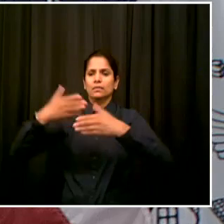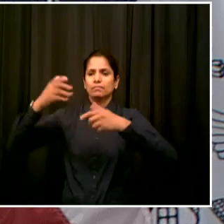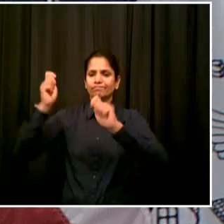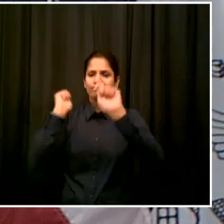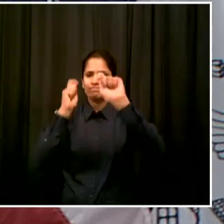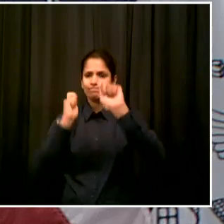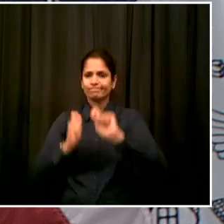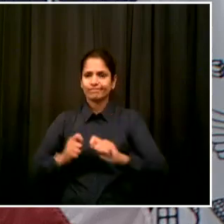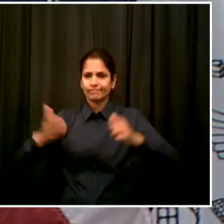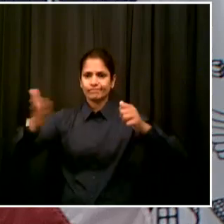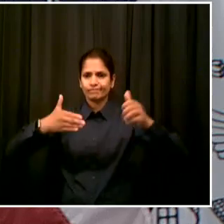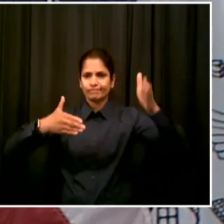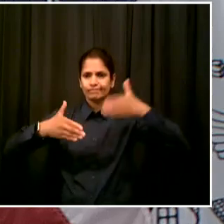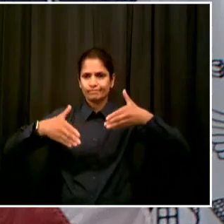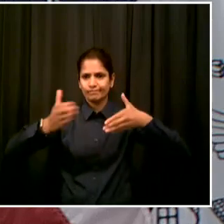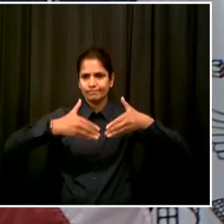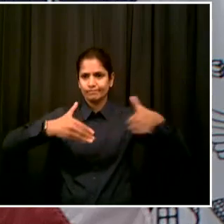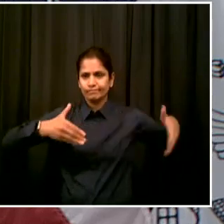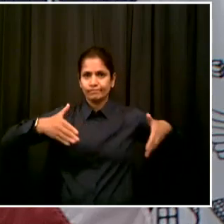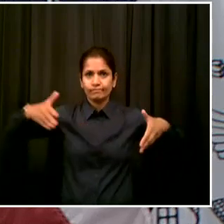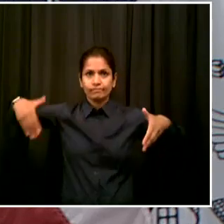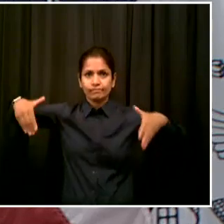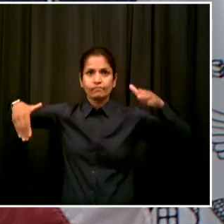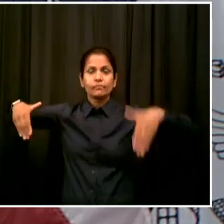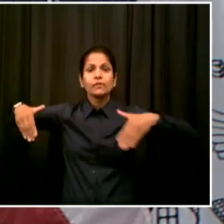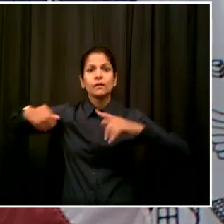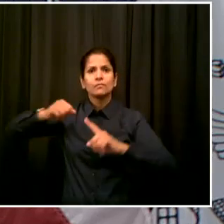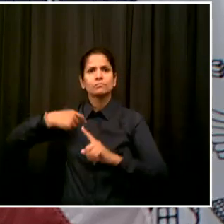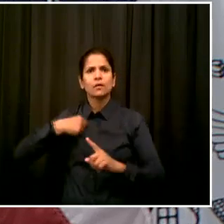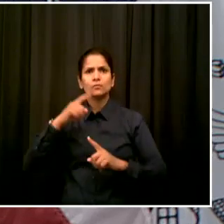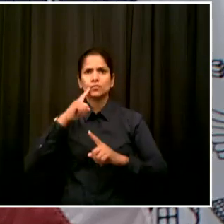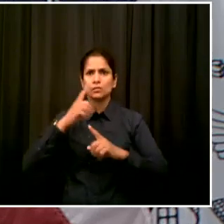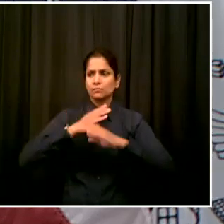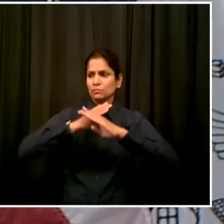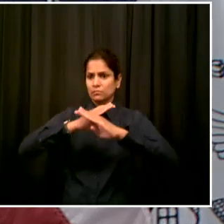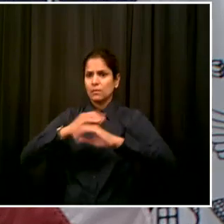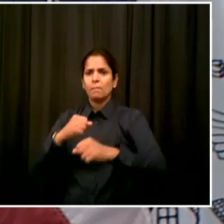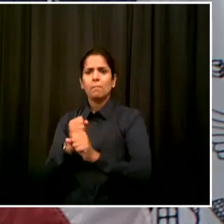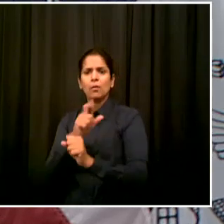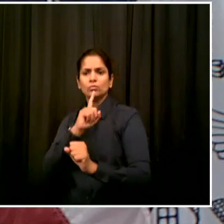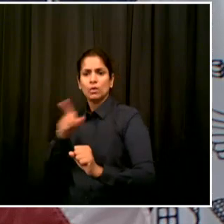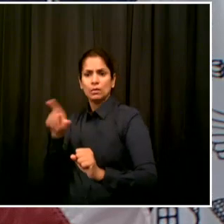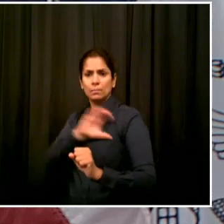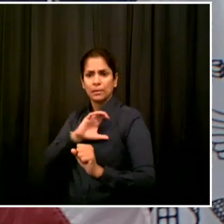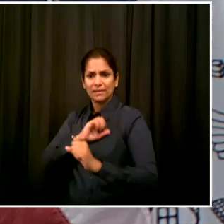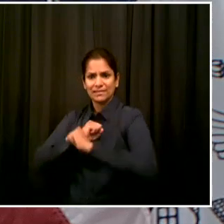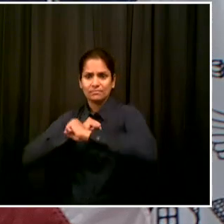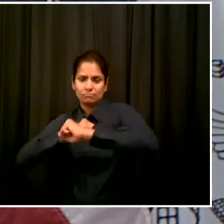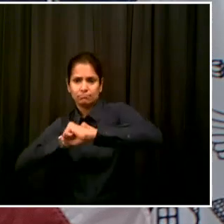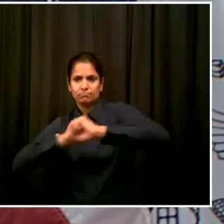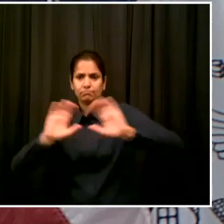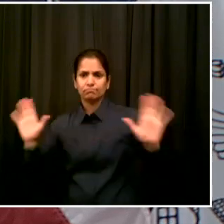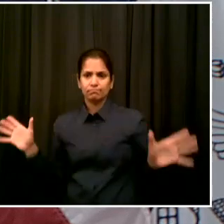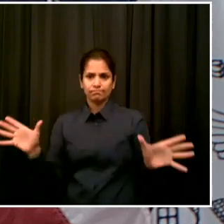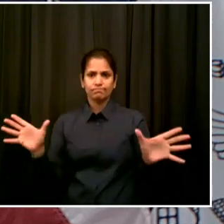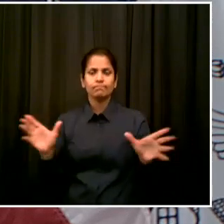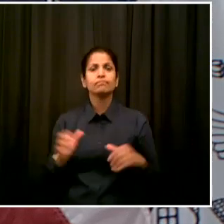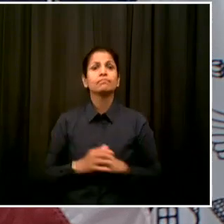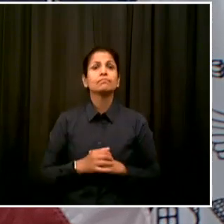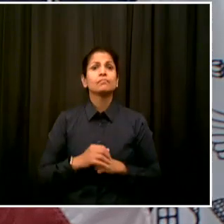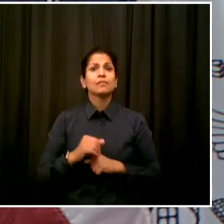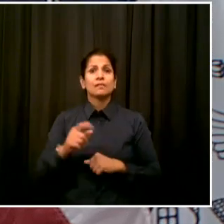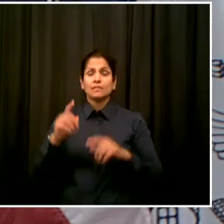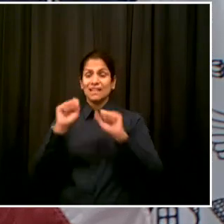protected, and our precincts mean something to our whole city and represent our whole city. I think that